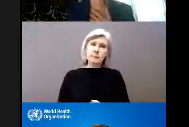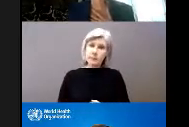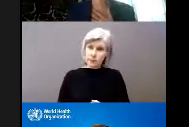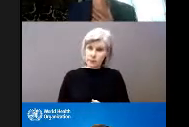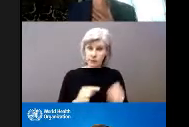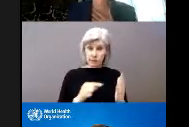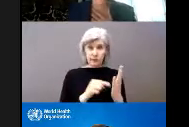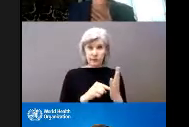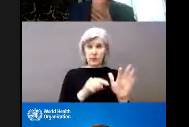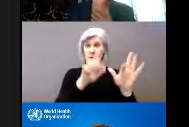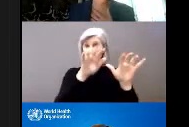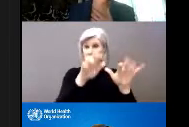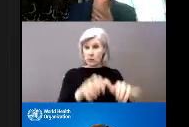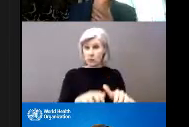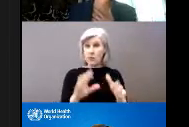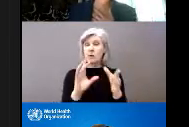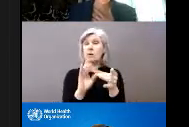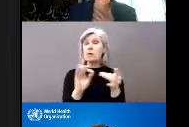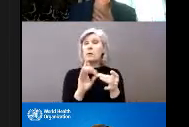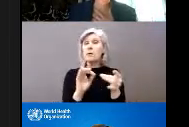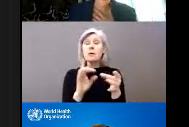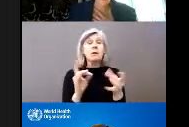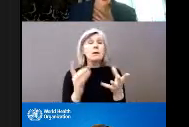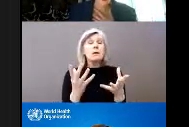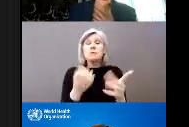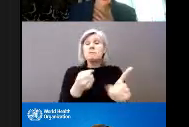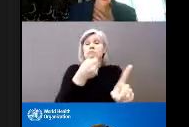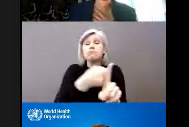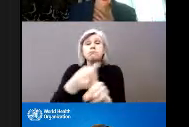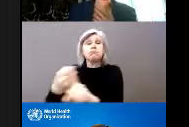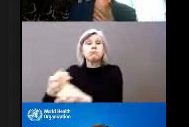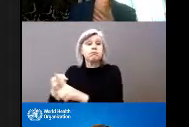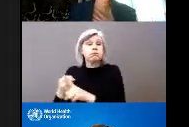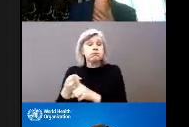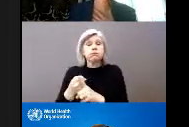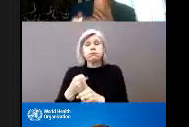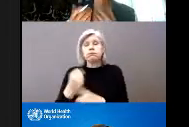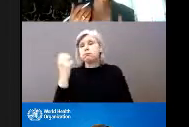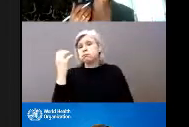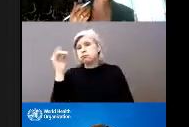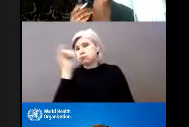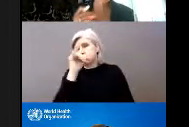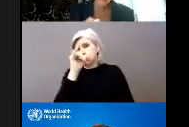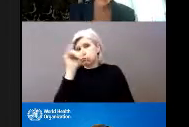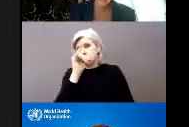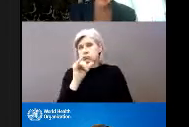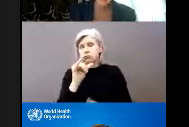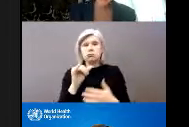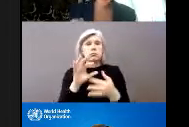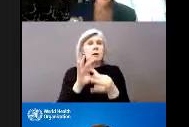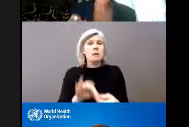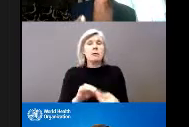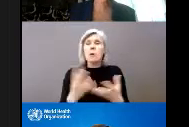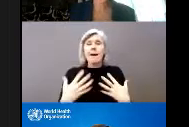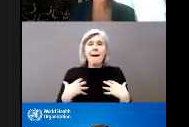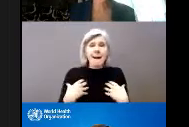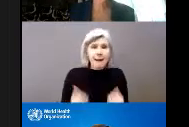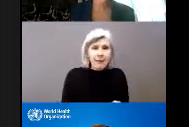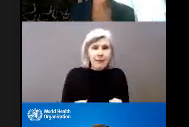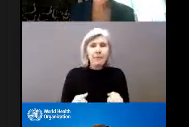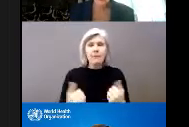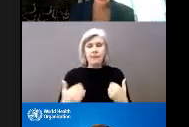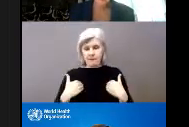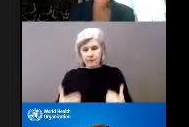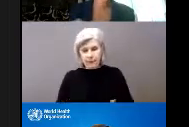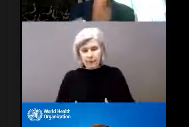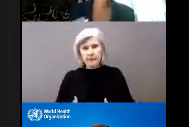costly ageism is. It has far-reaching impacts on our health, physical and mental health, including the onset